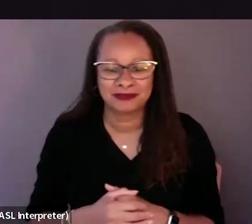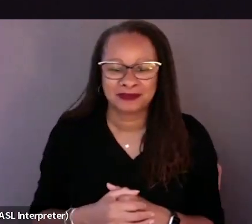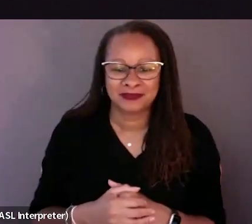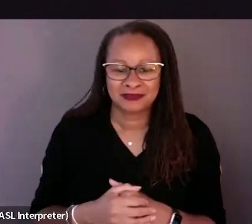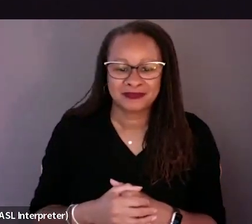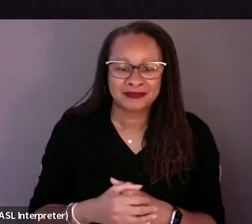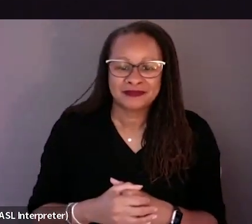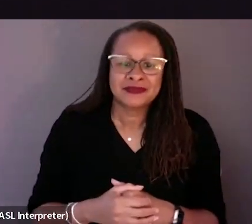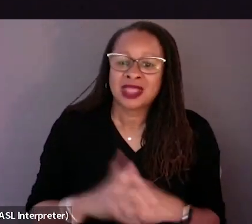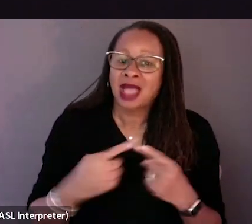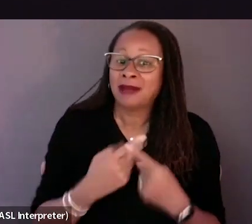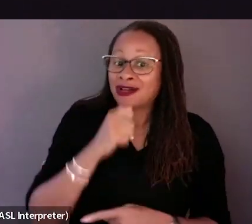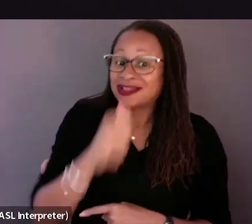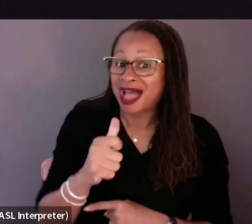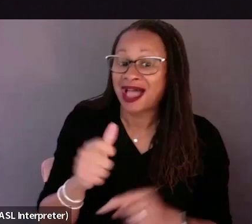about not being